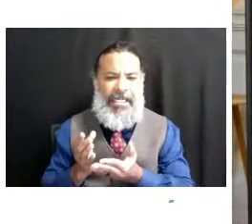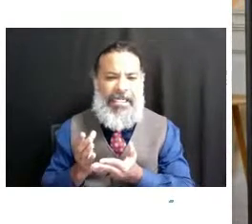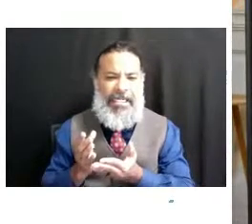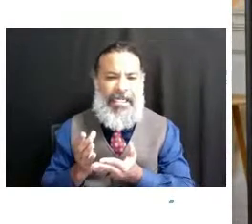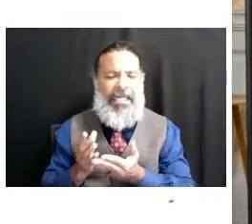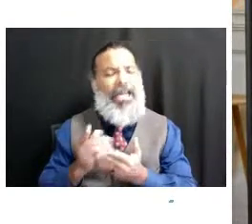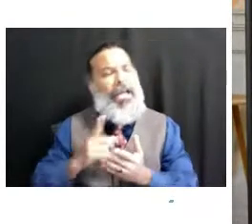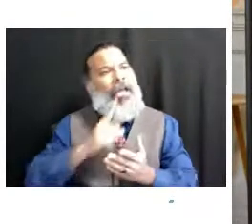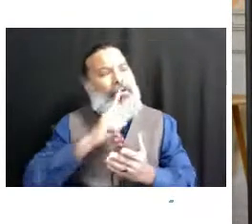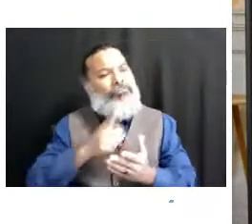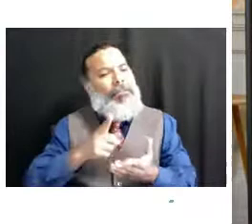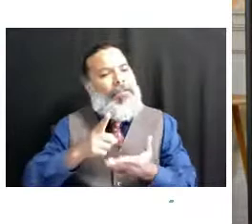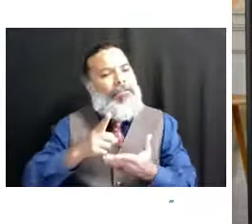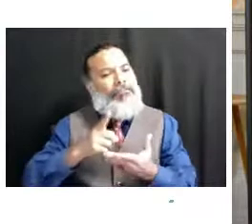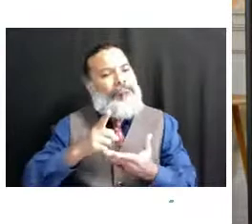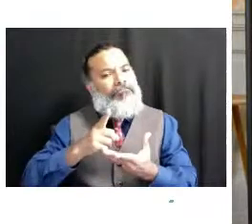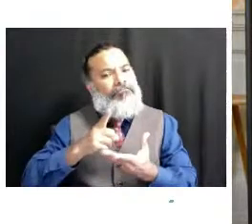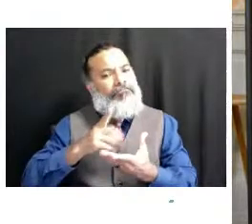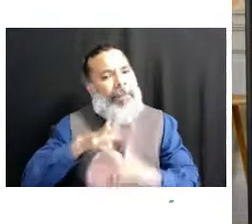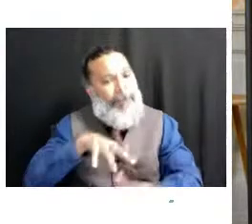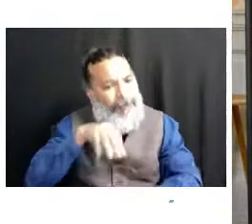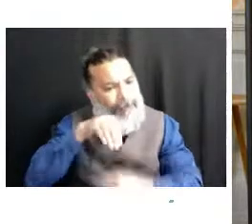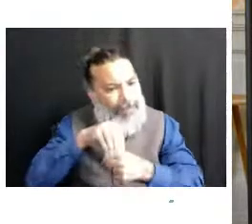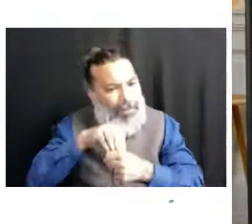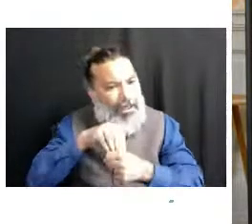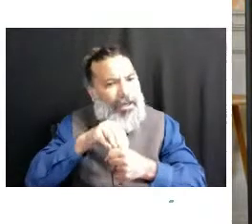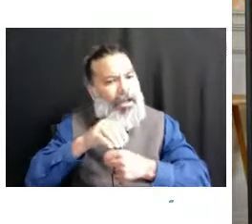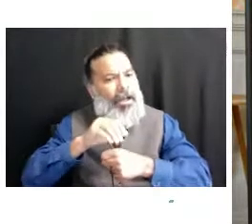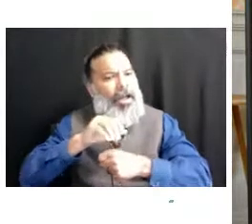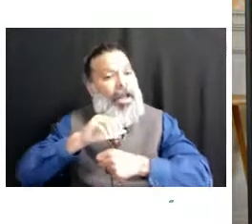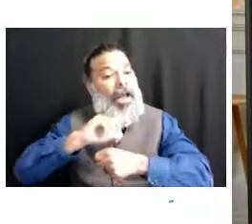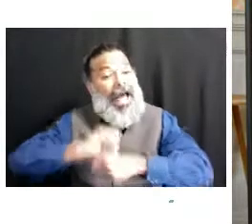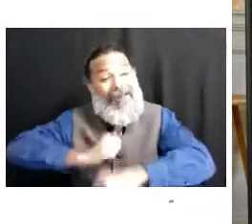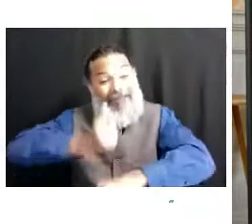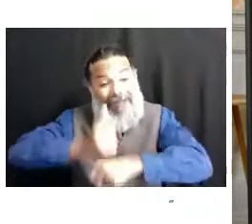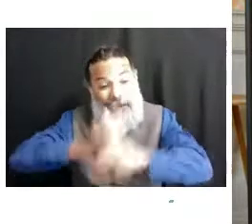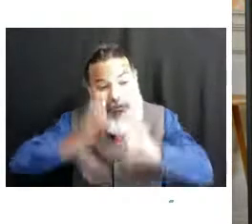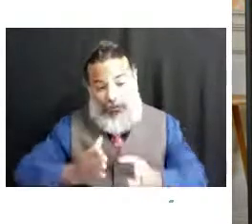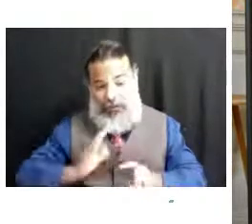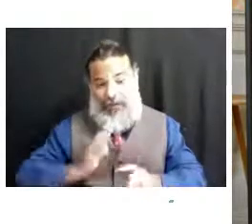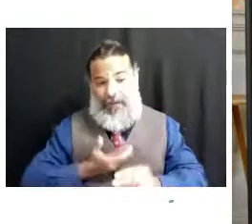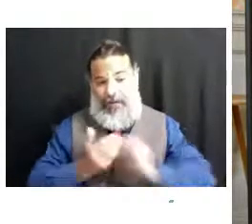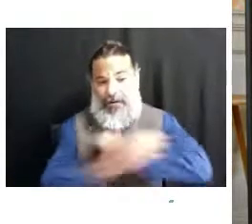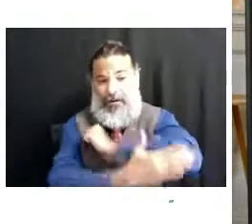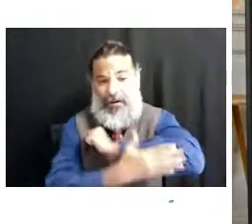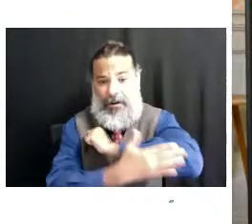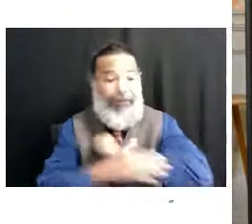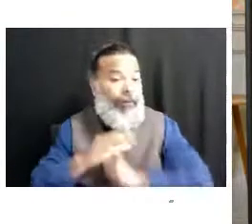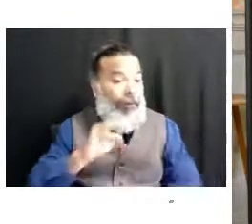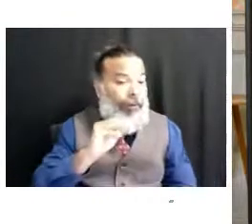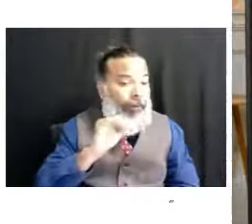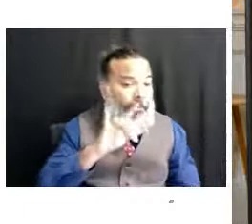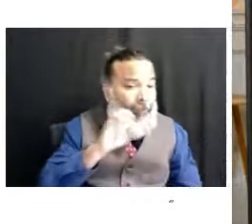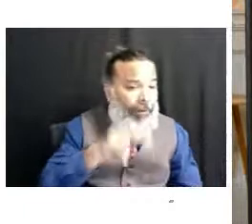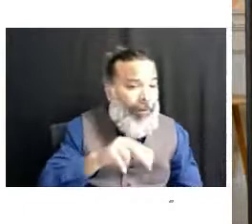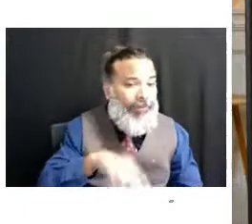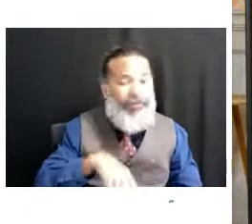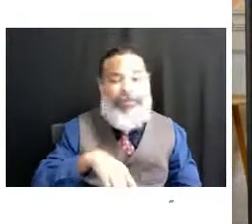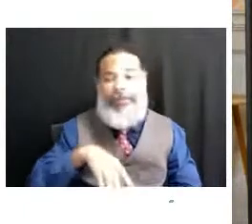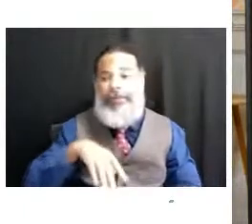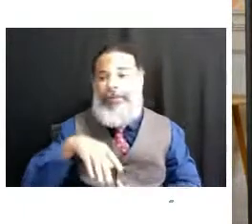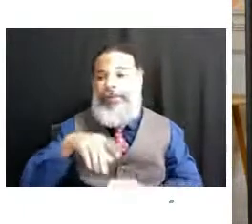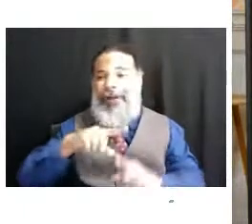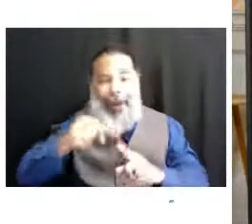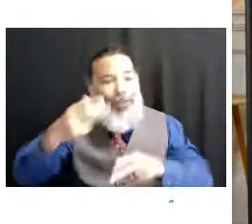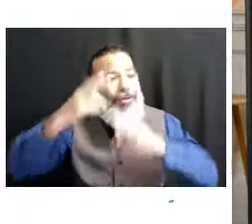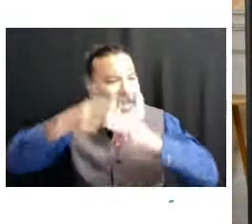a part of being a founder of the early republic as Madison and Jay and all the names that